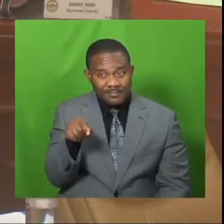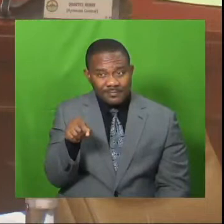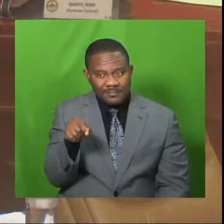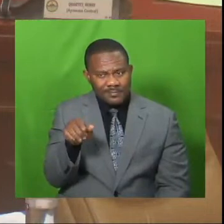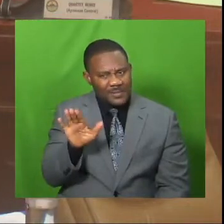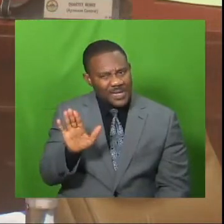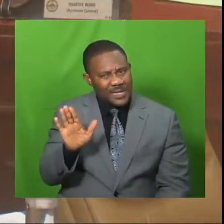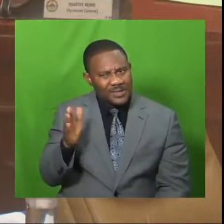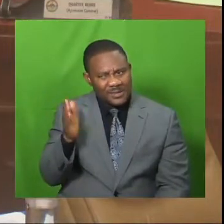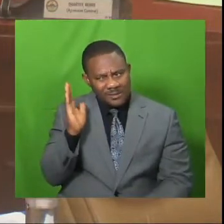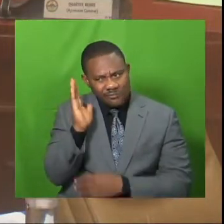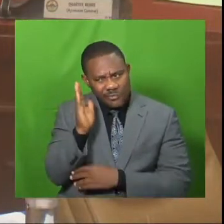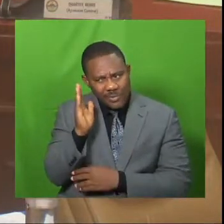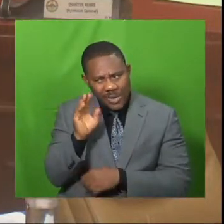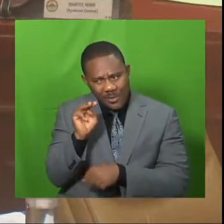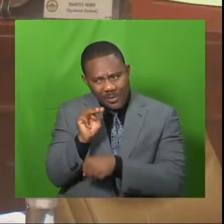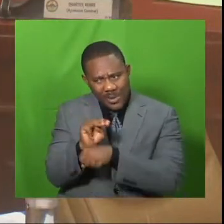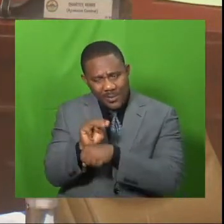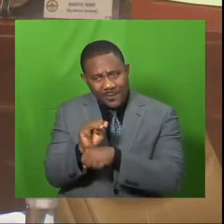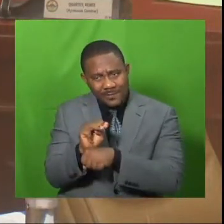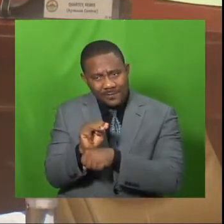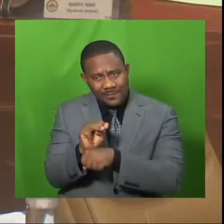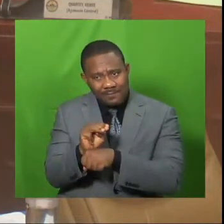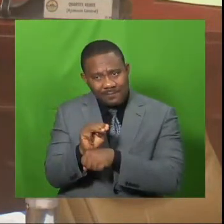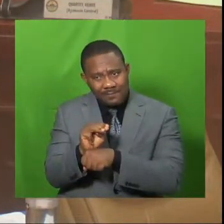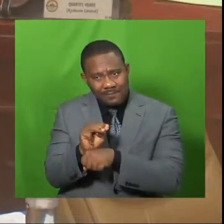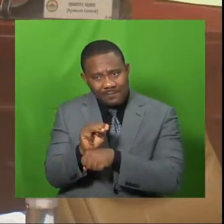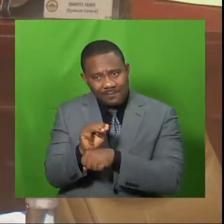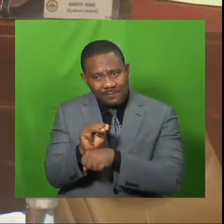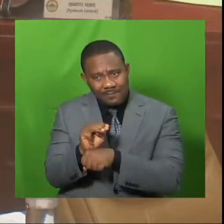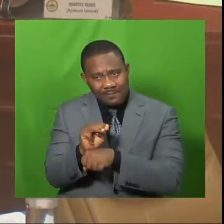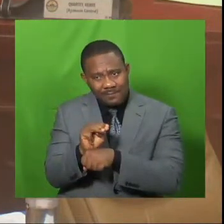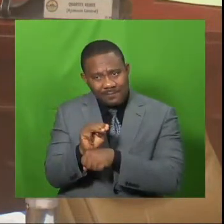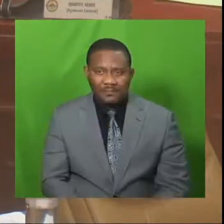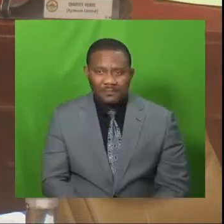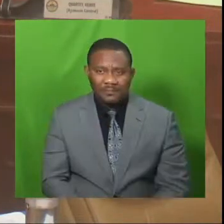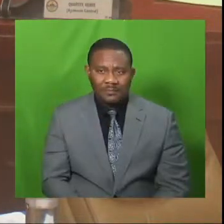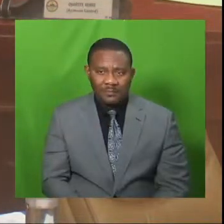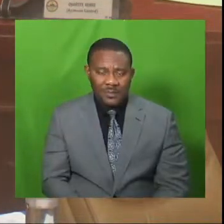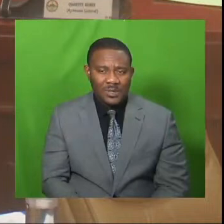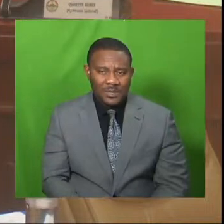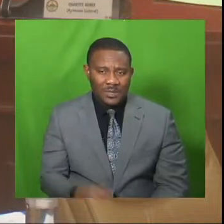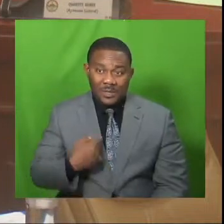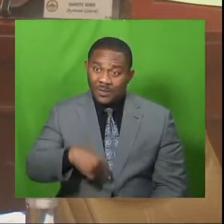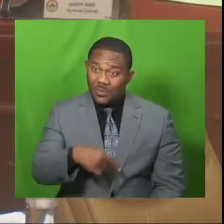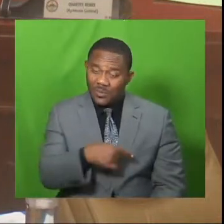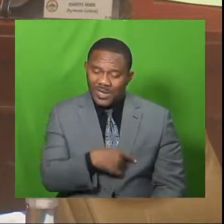message of the president is that we are going through temporal moments.